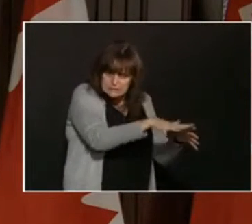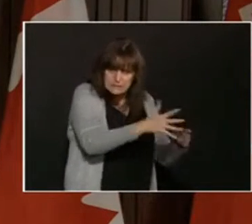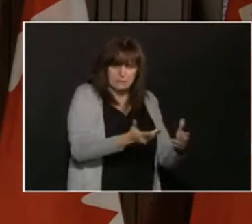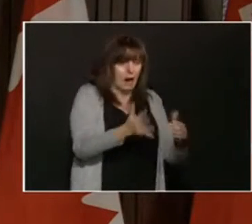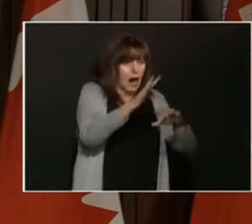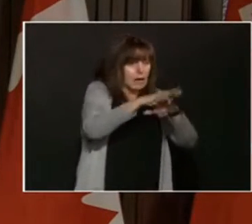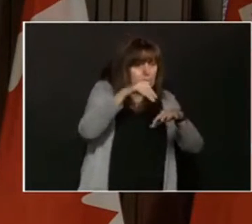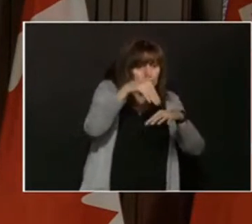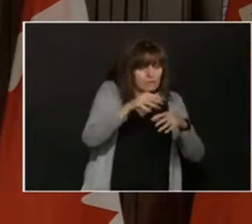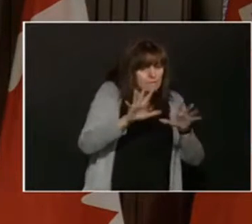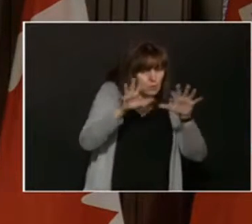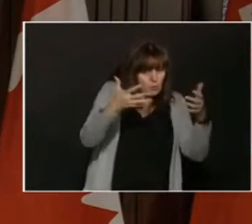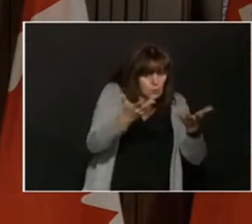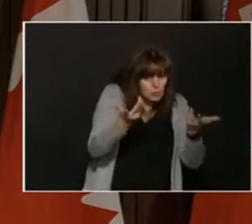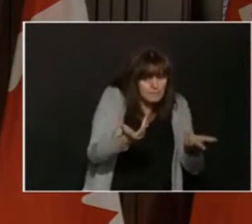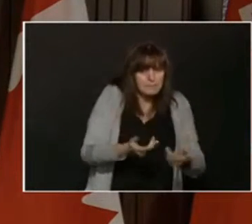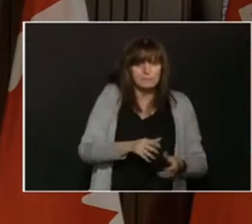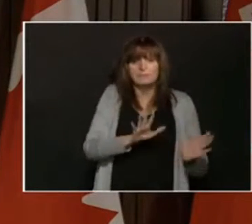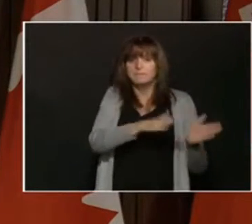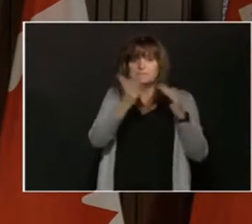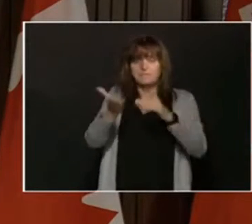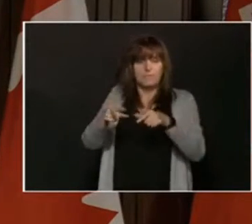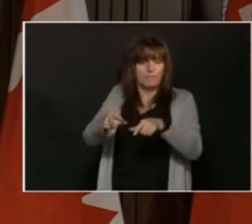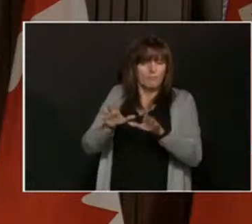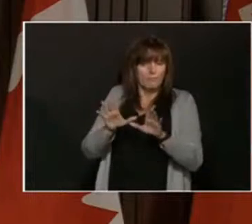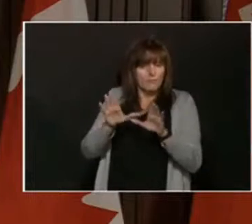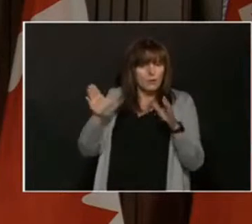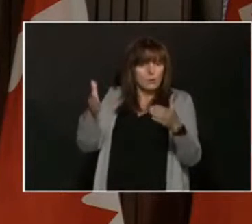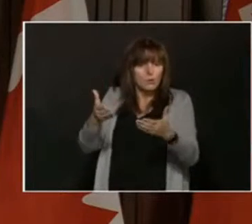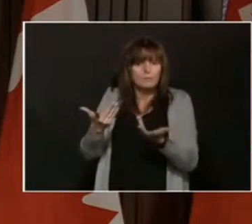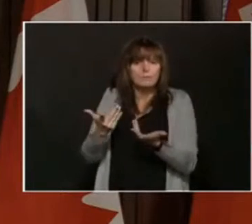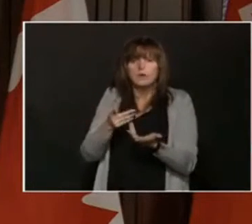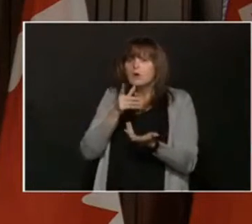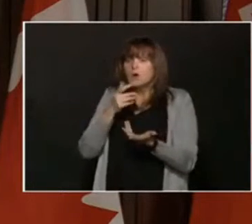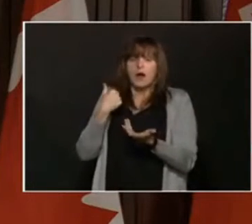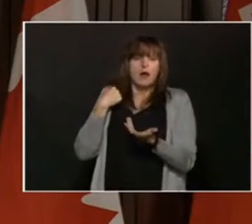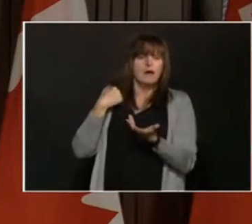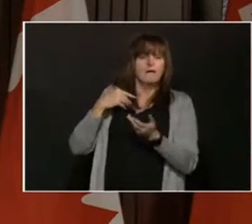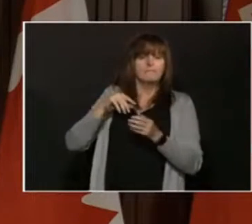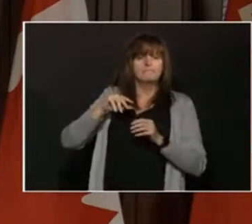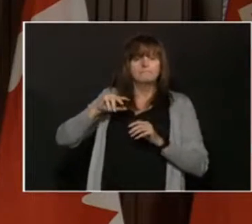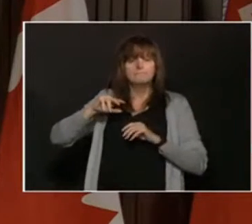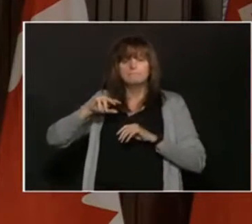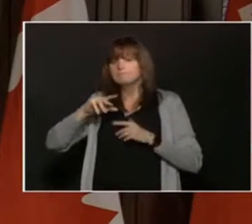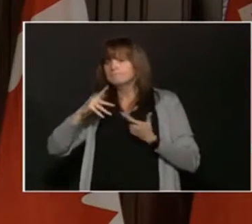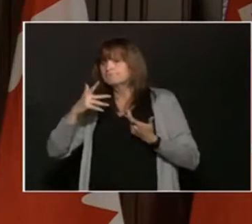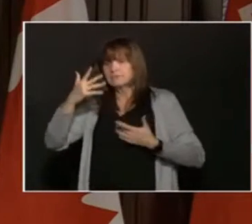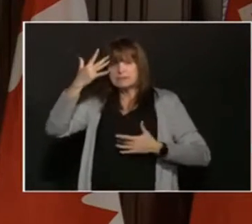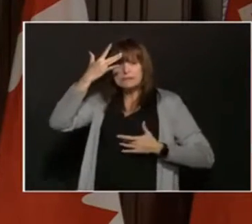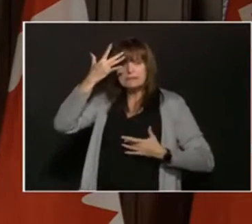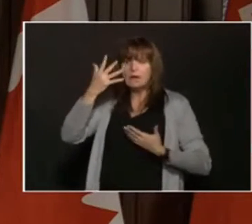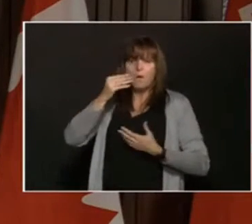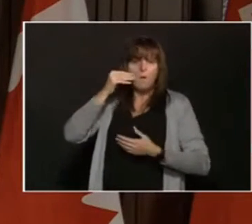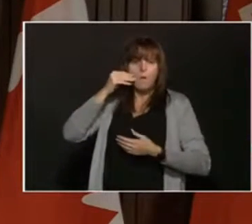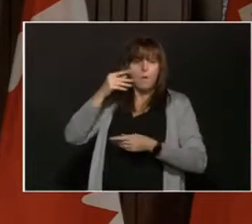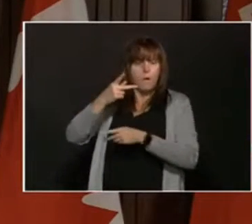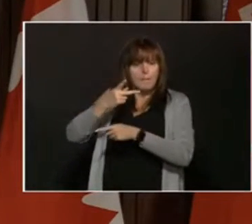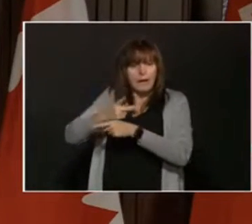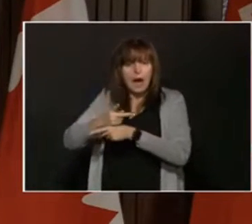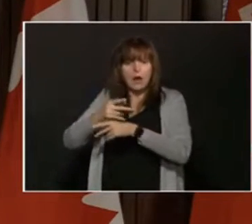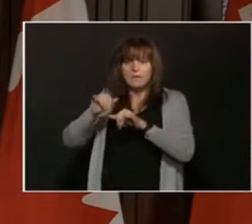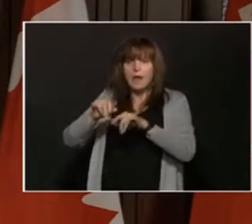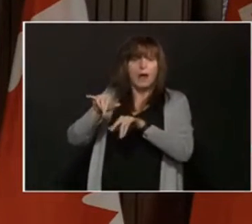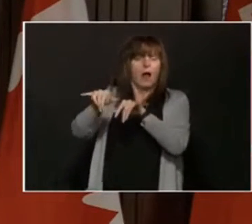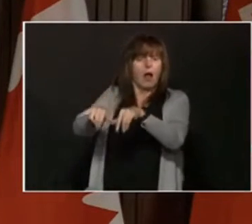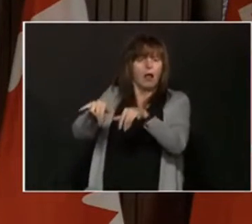populations, and people who are patients of chronic home care. So those, as we get through